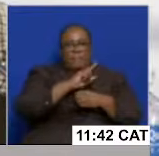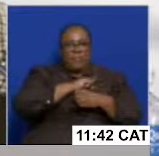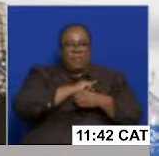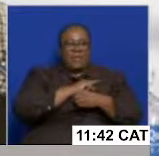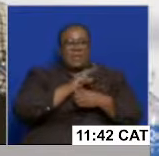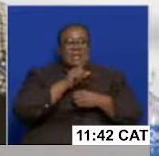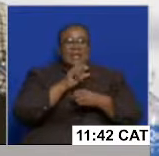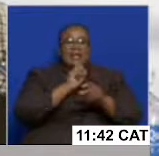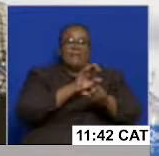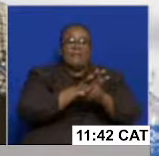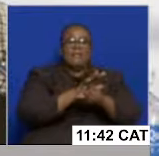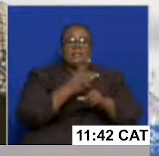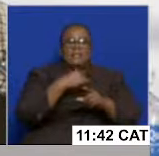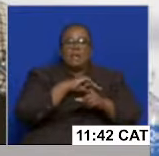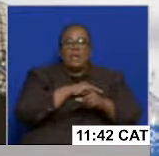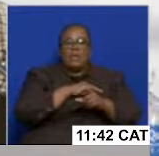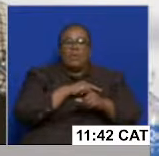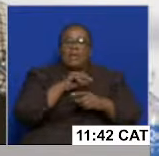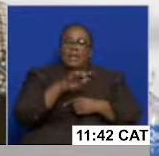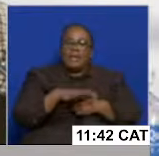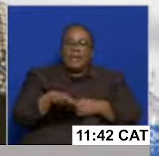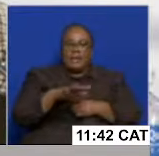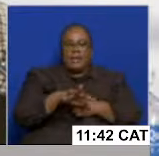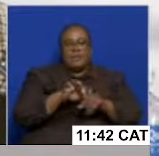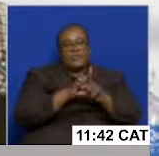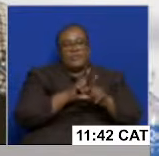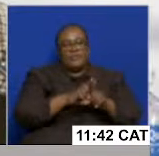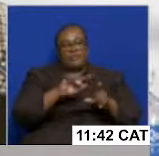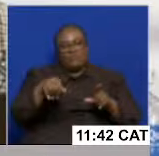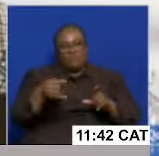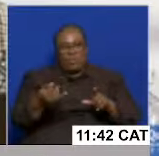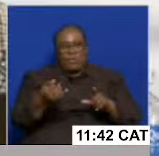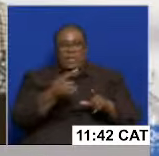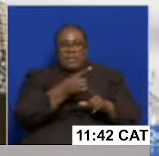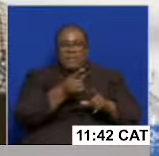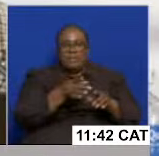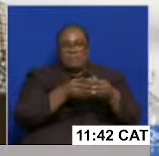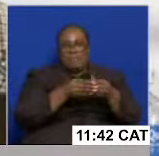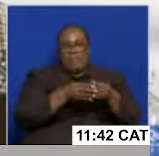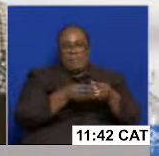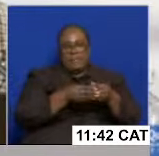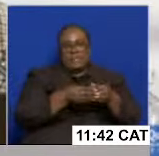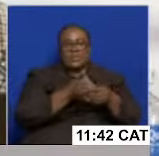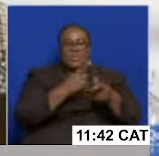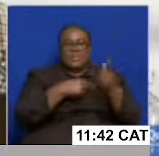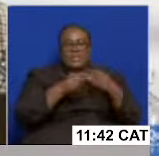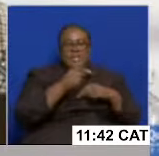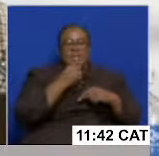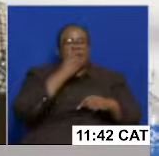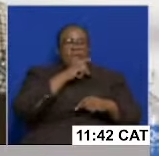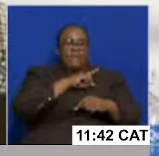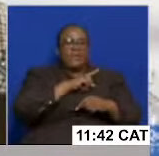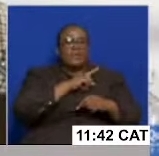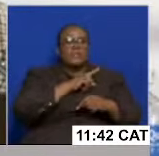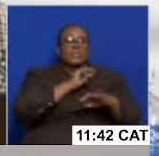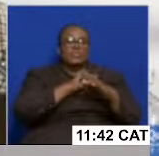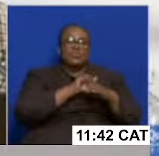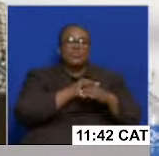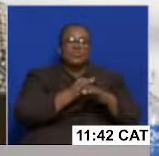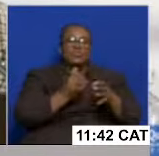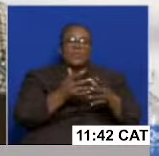areas and Johannesburg, and those members were selling fake stones on social media platforms,